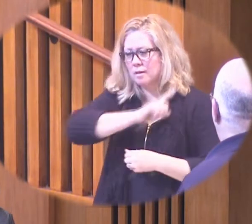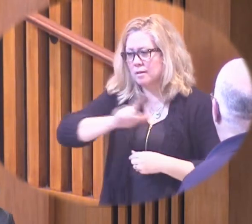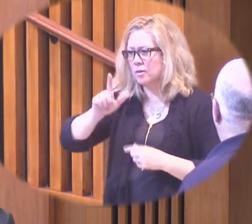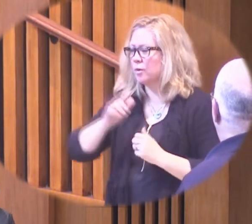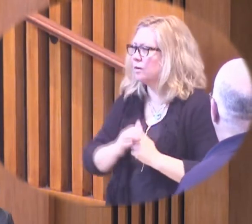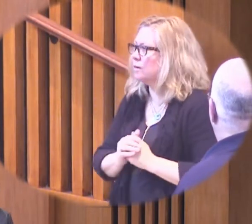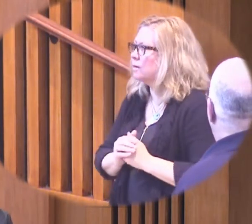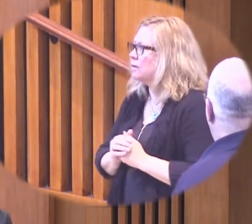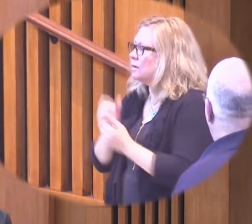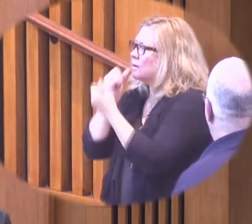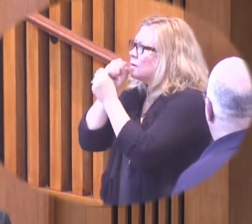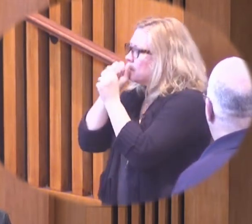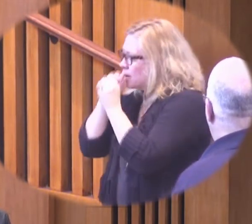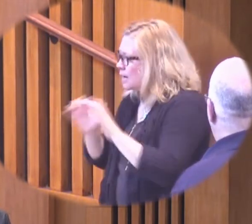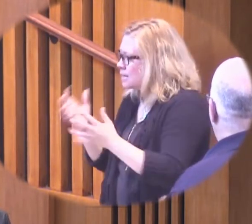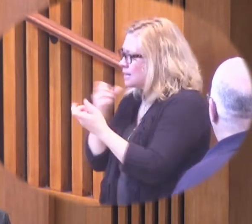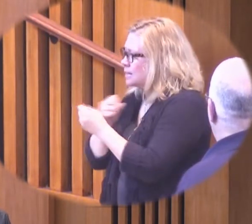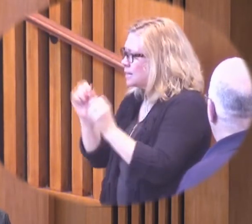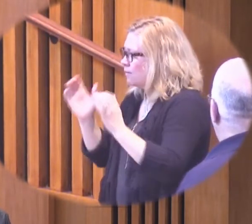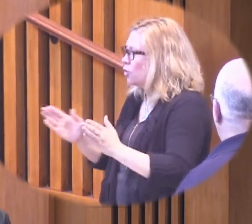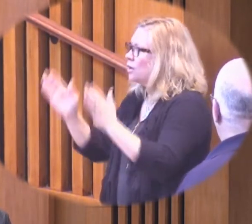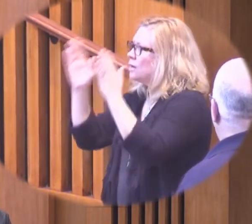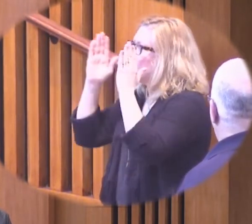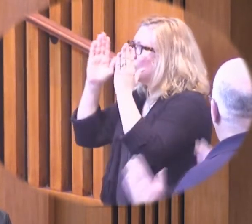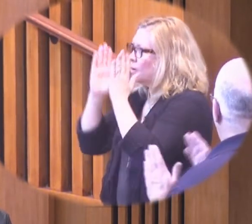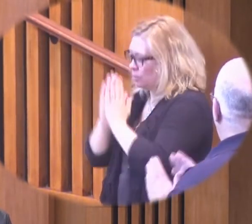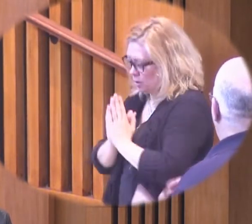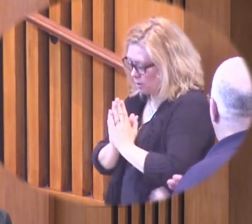Lord. Blessed Savior, hear us.